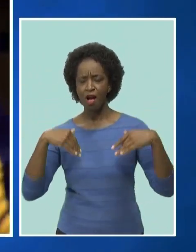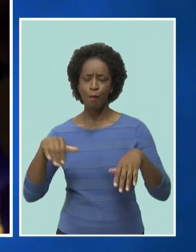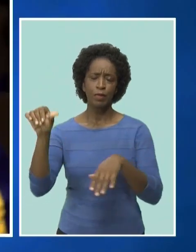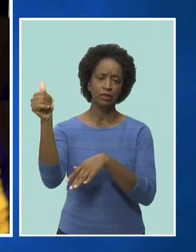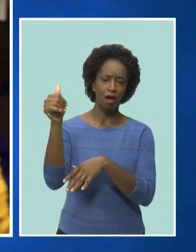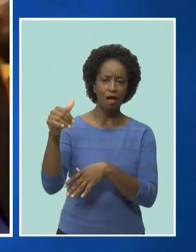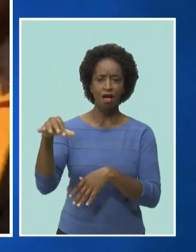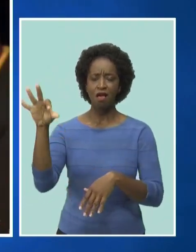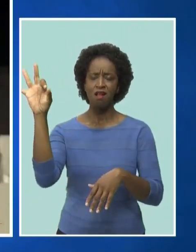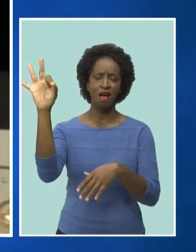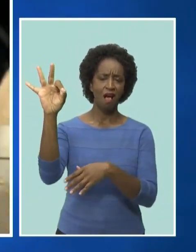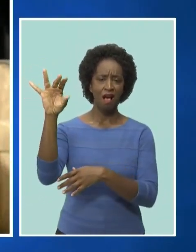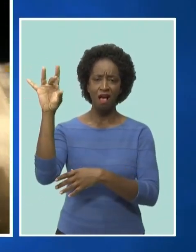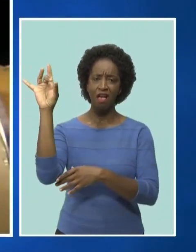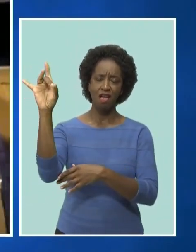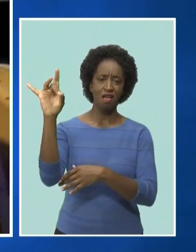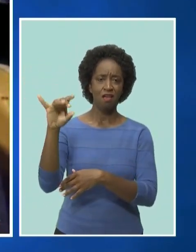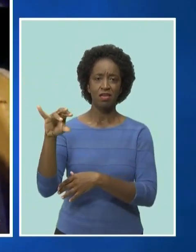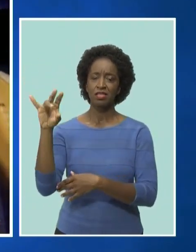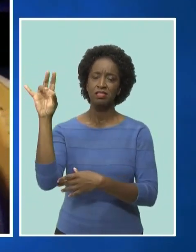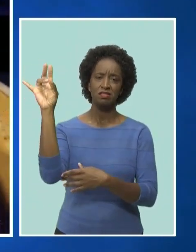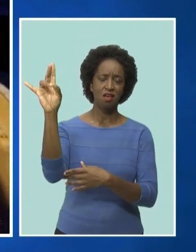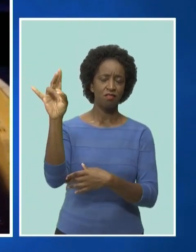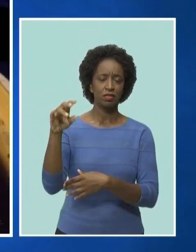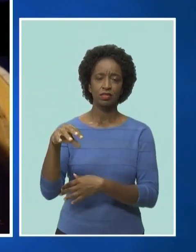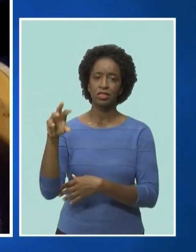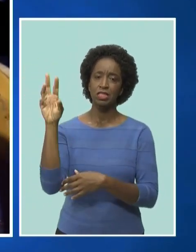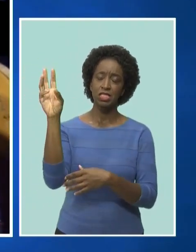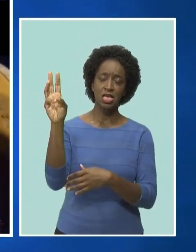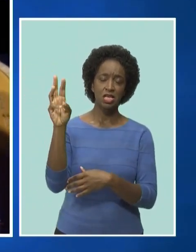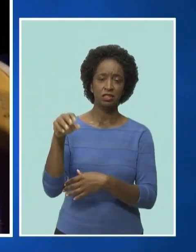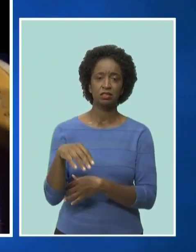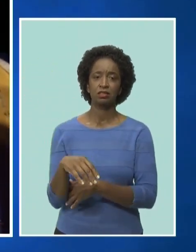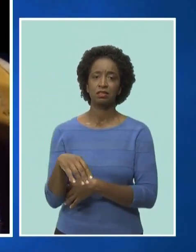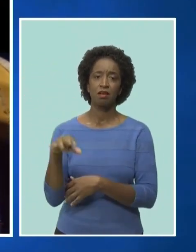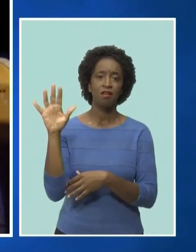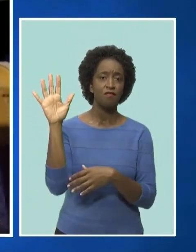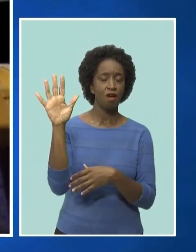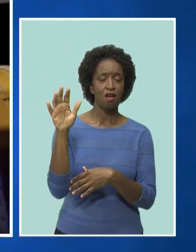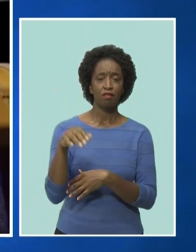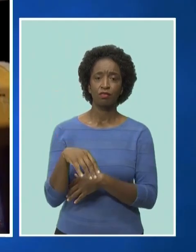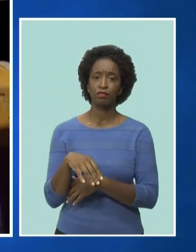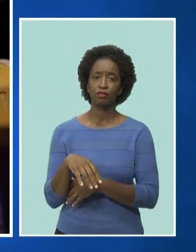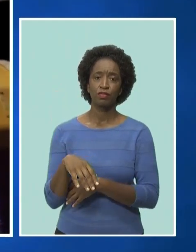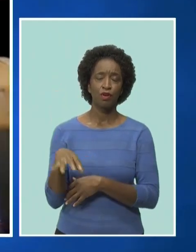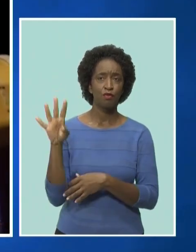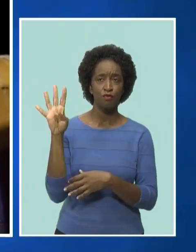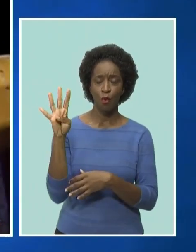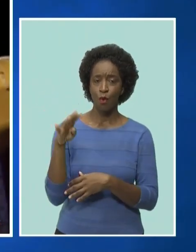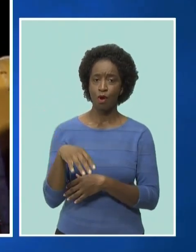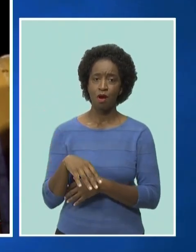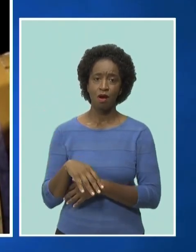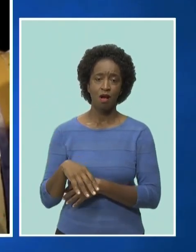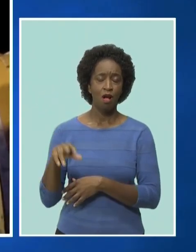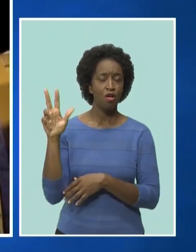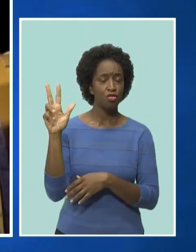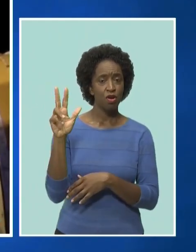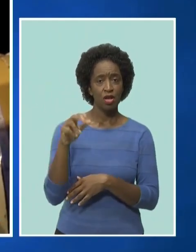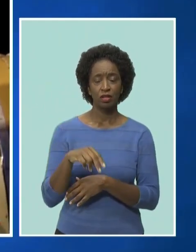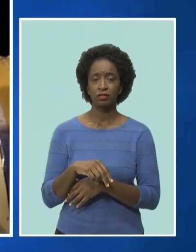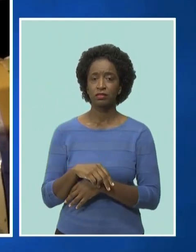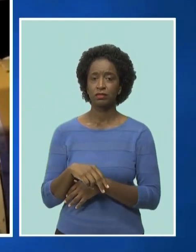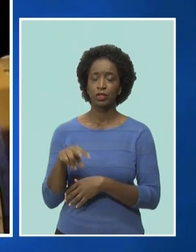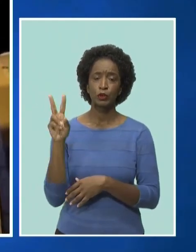9, 8, 7, 6, 5, 4,